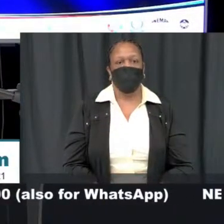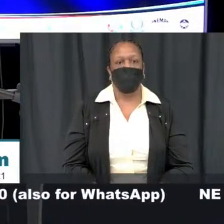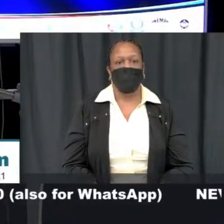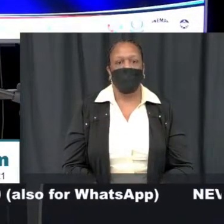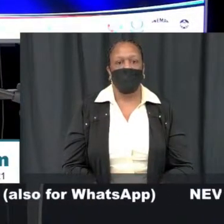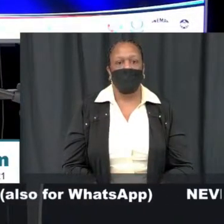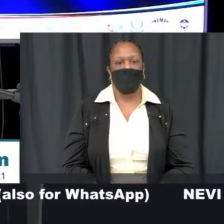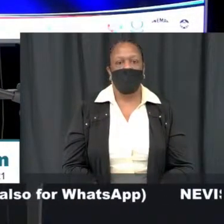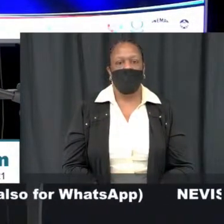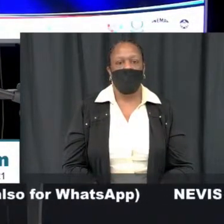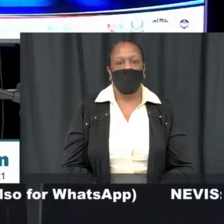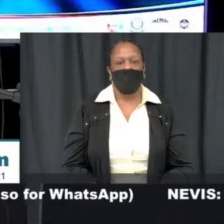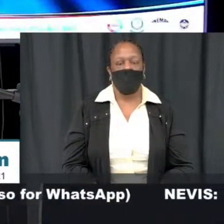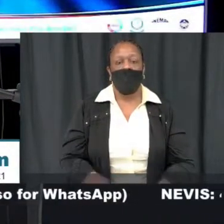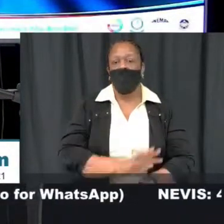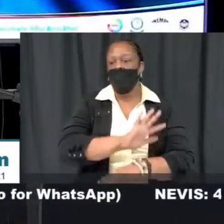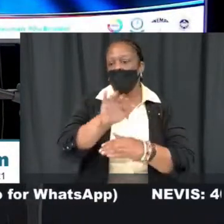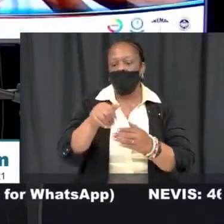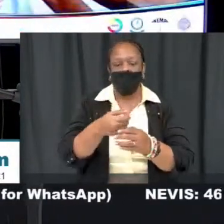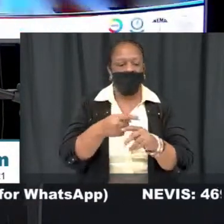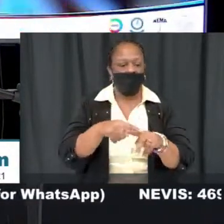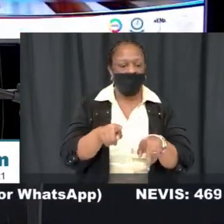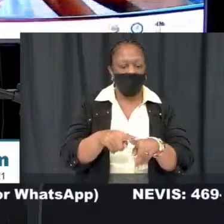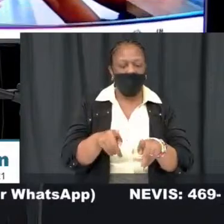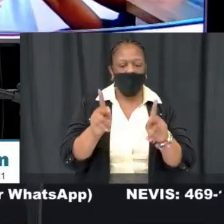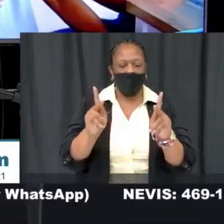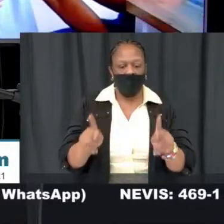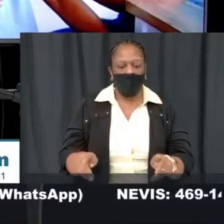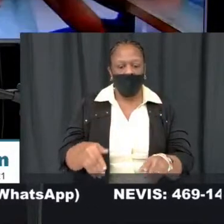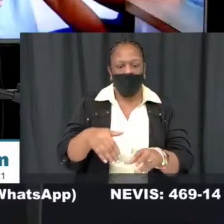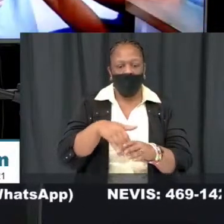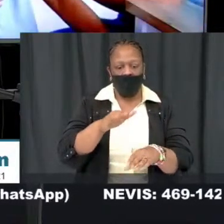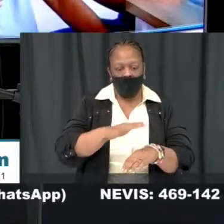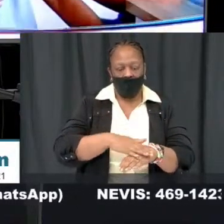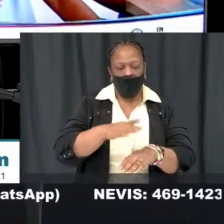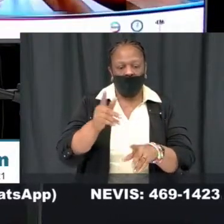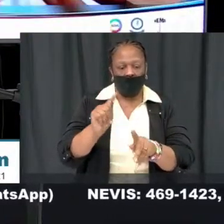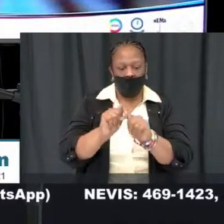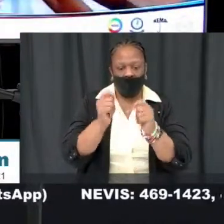targeted. All other members have been targeted.